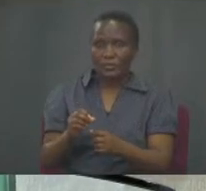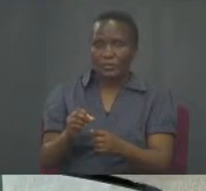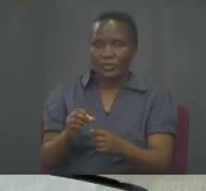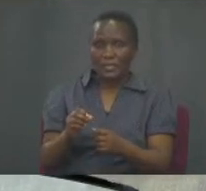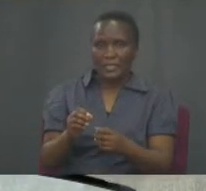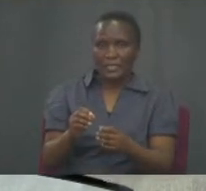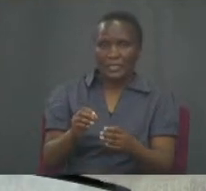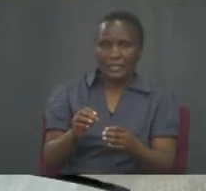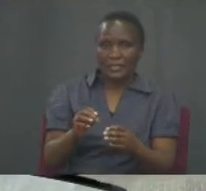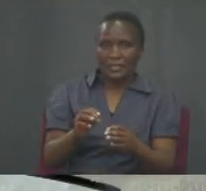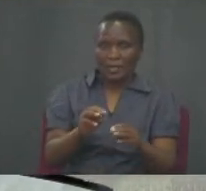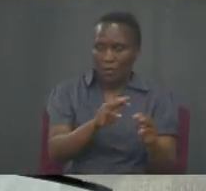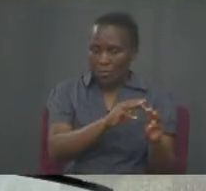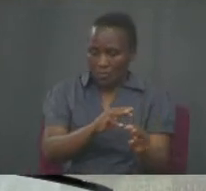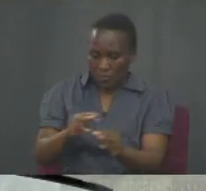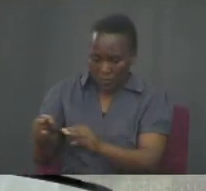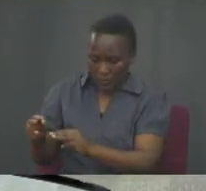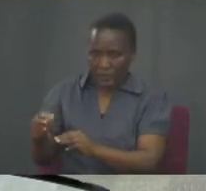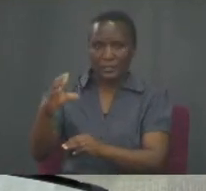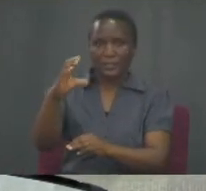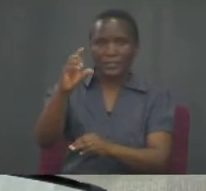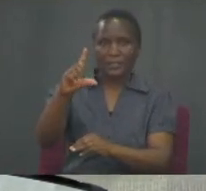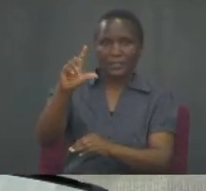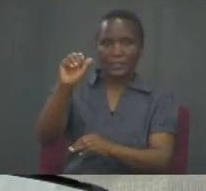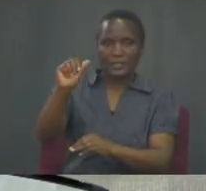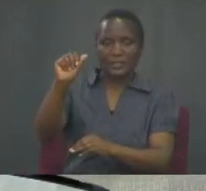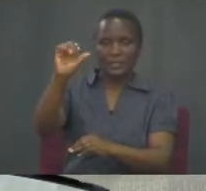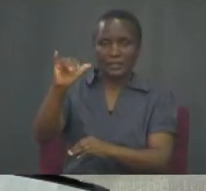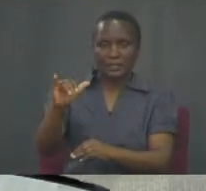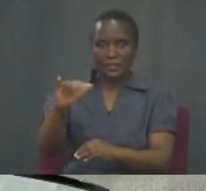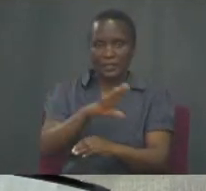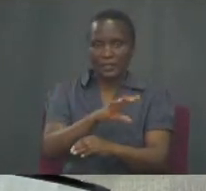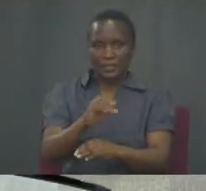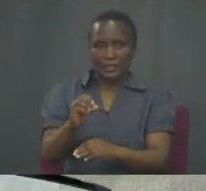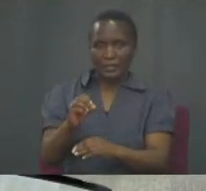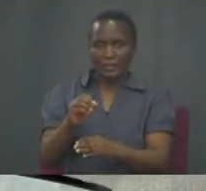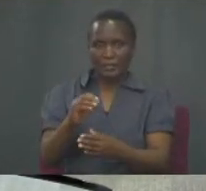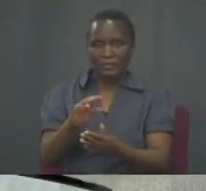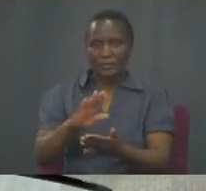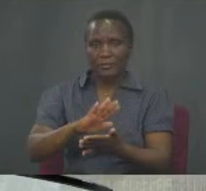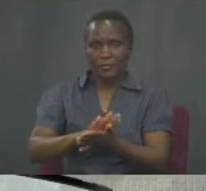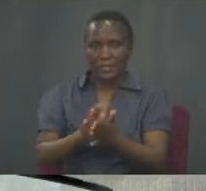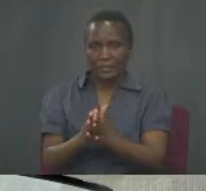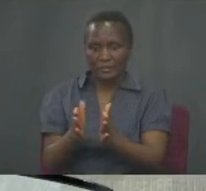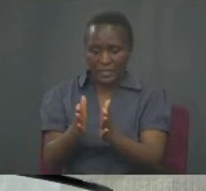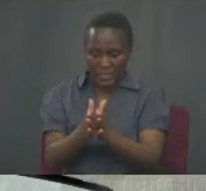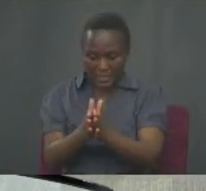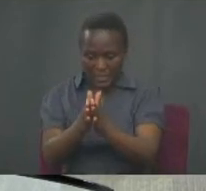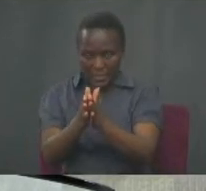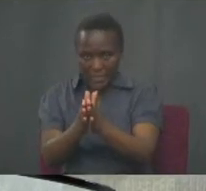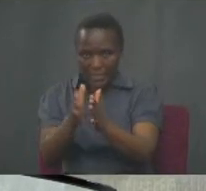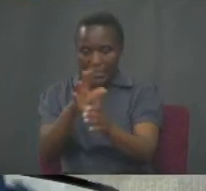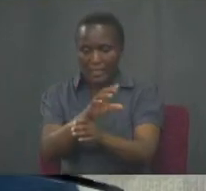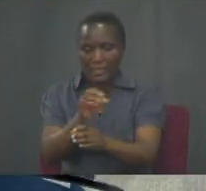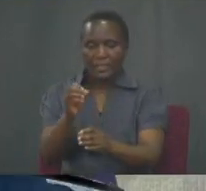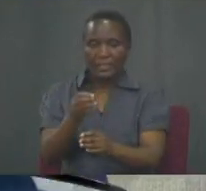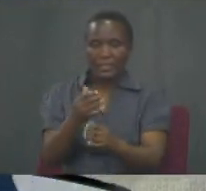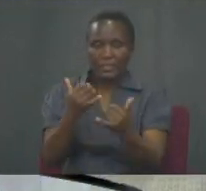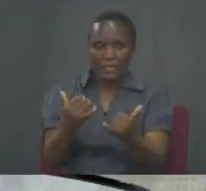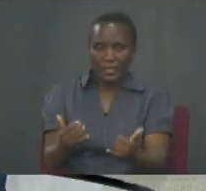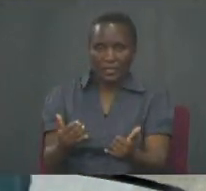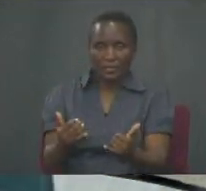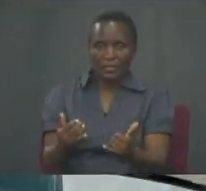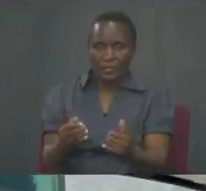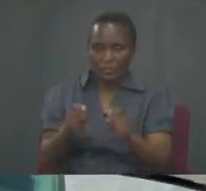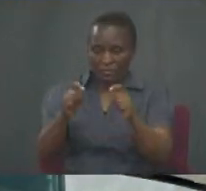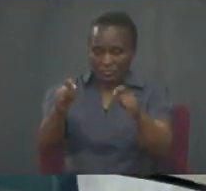a quagmire of sticky sand. And because the ground is now sticky, the horses cannot